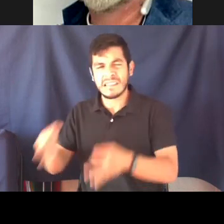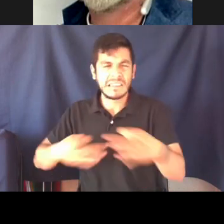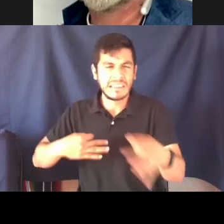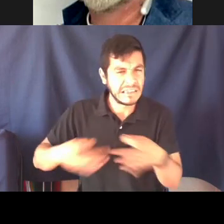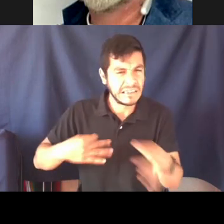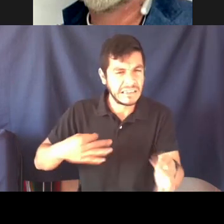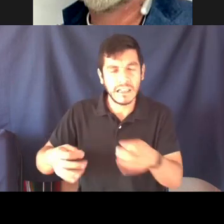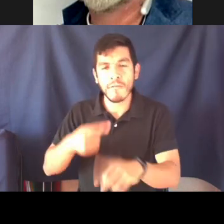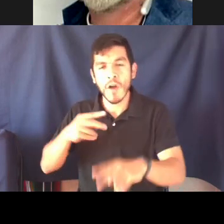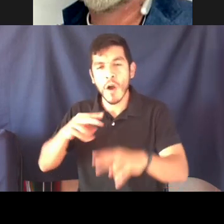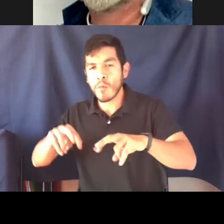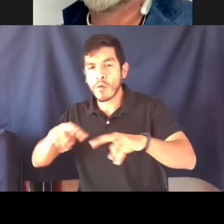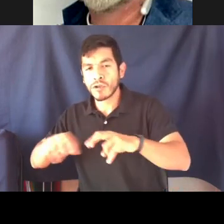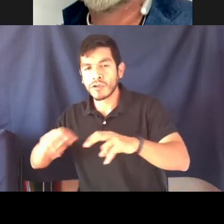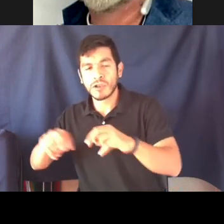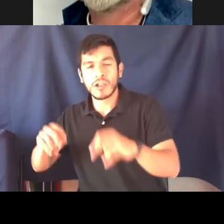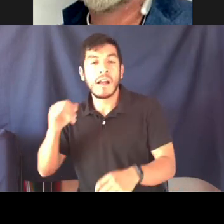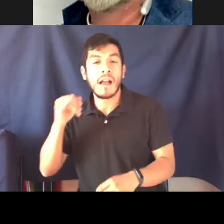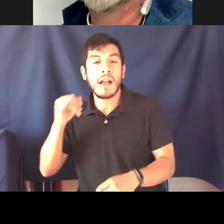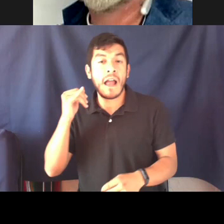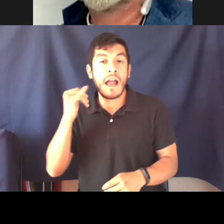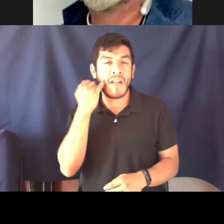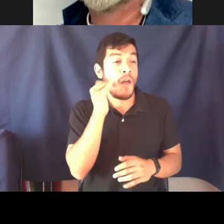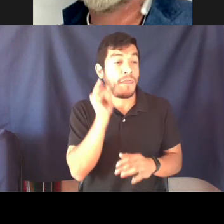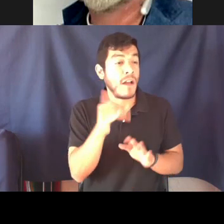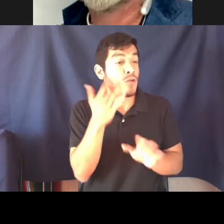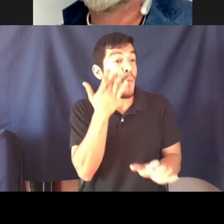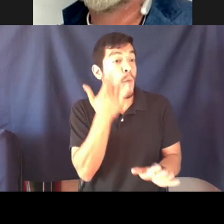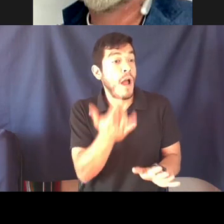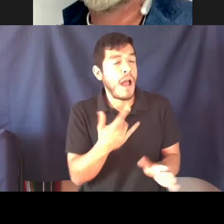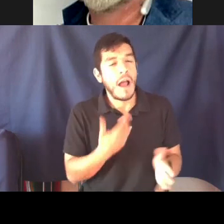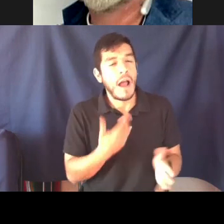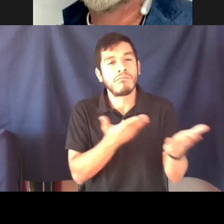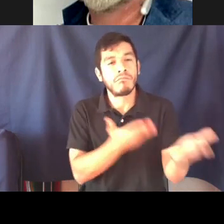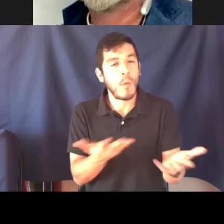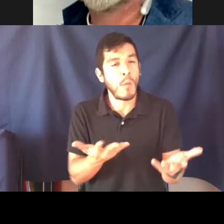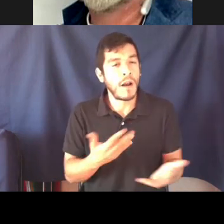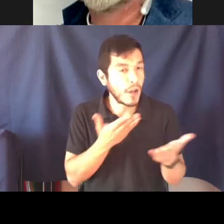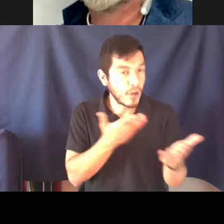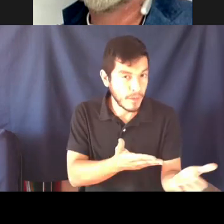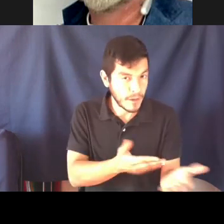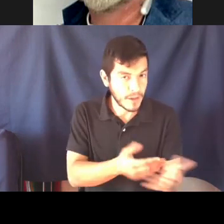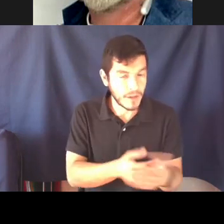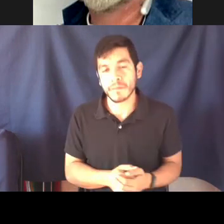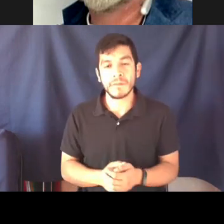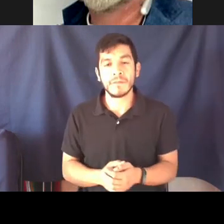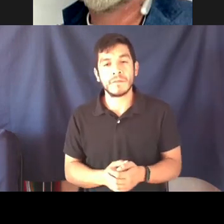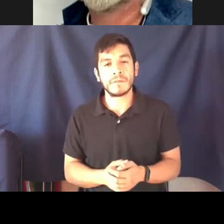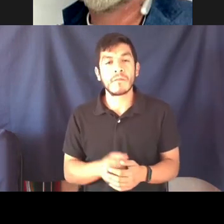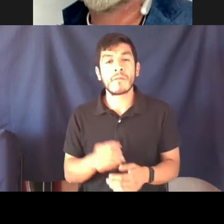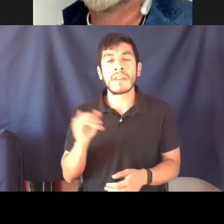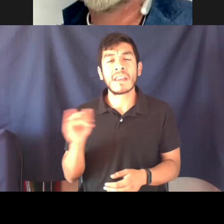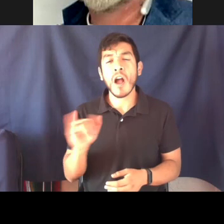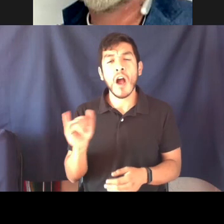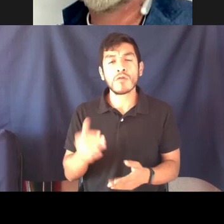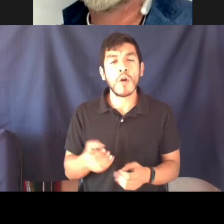why we are recommending what we're recommending. These supplements also provide kind of snapshots of what this work looks like